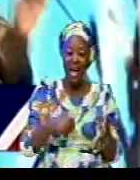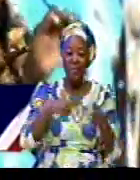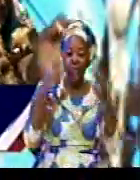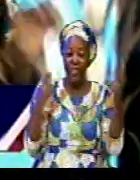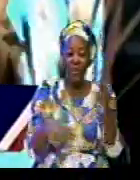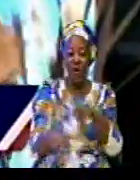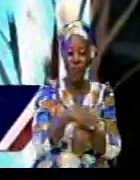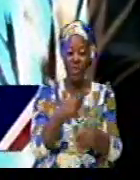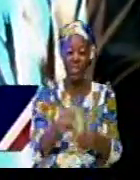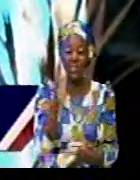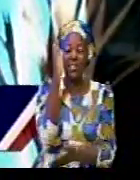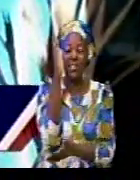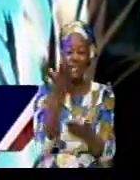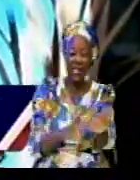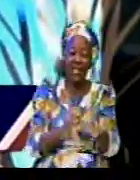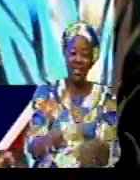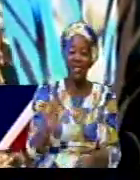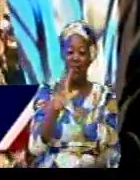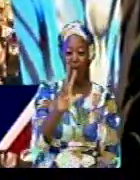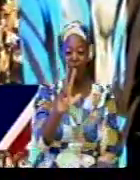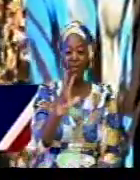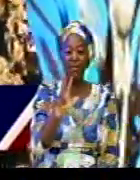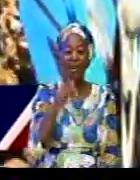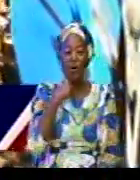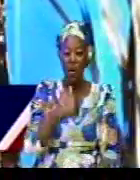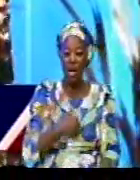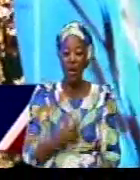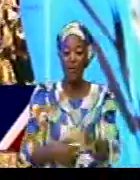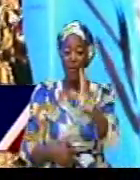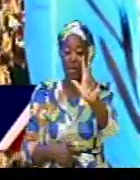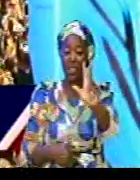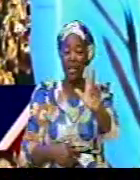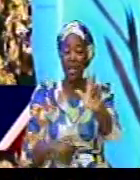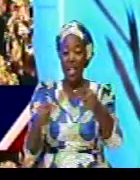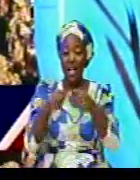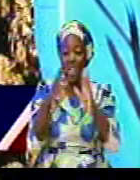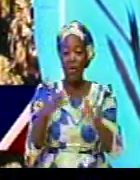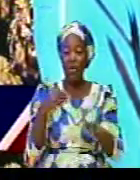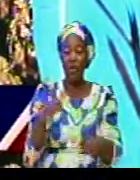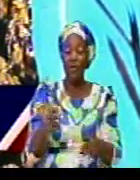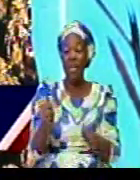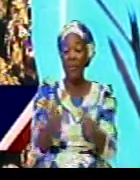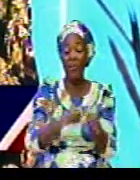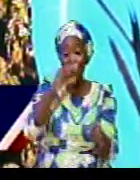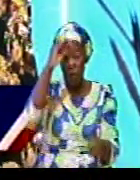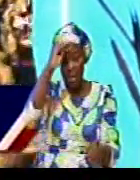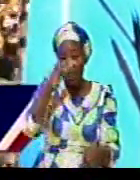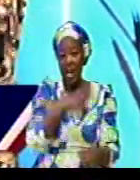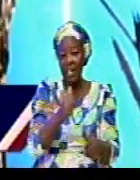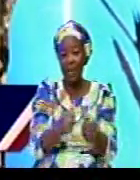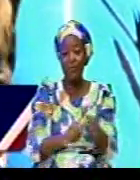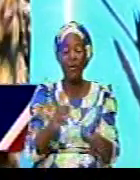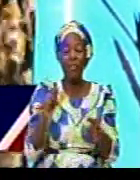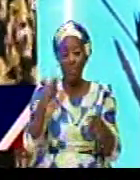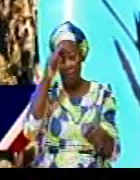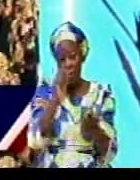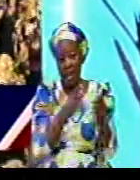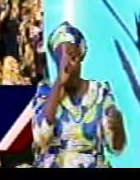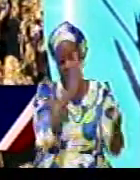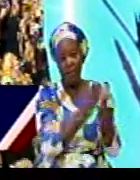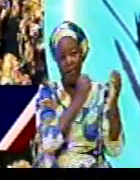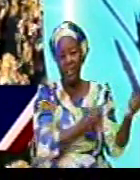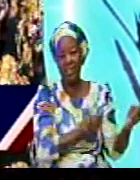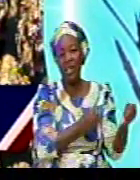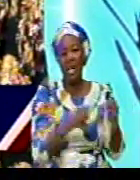the deadly three. There are three enemies of every man. Three enemies